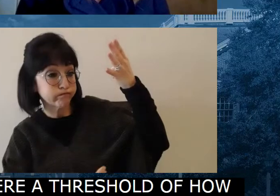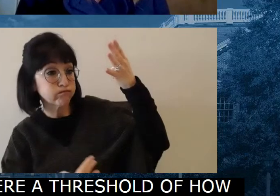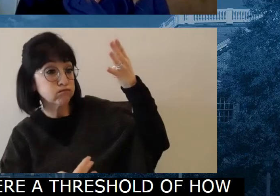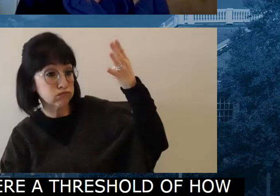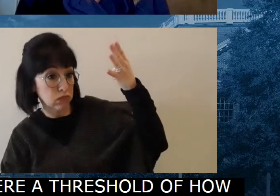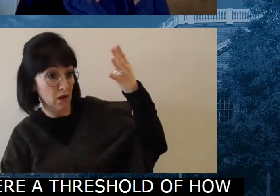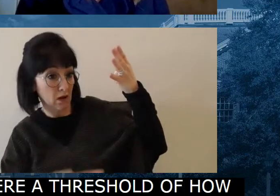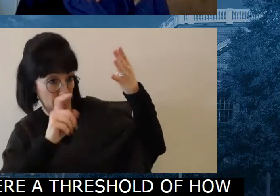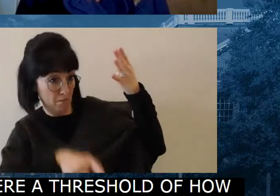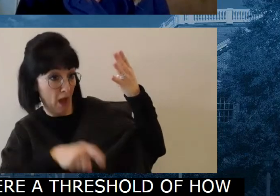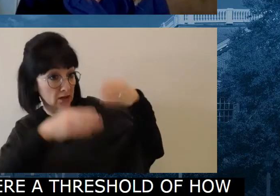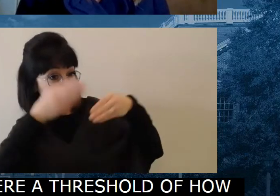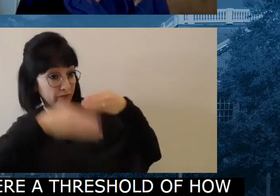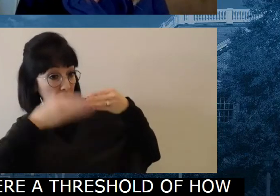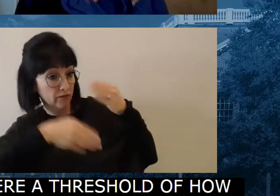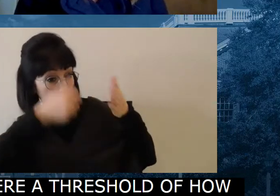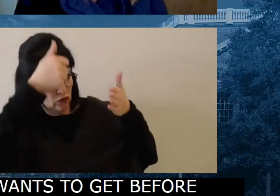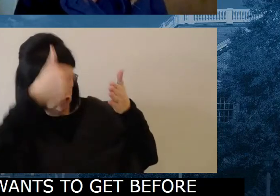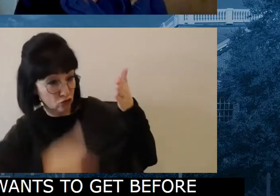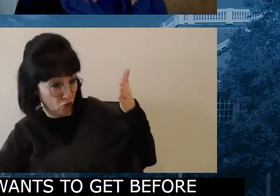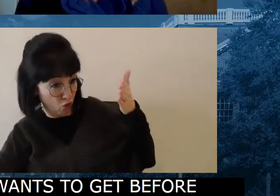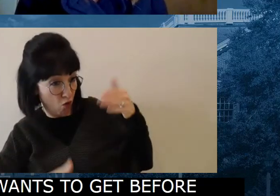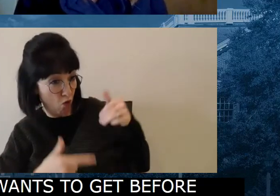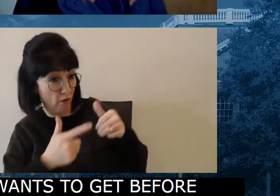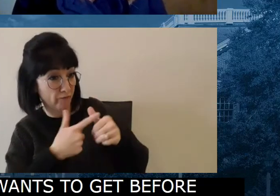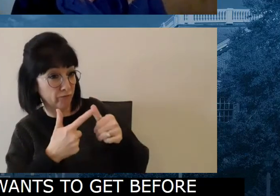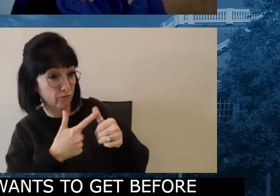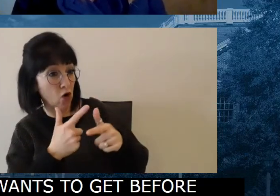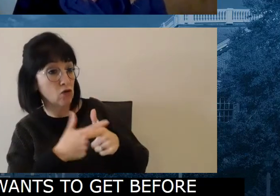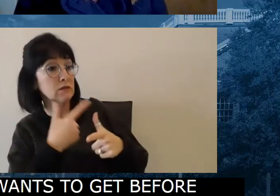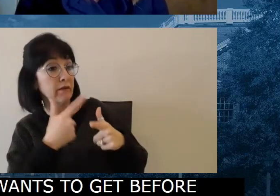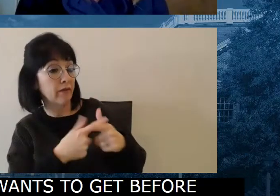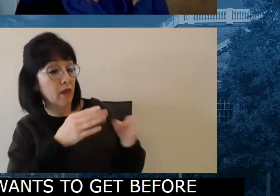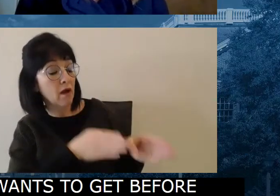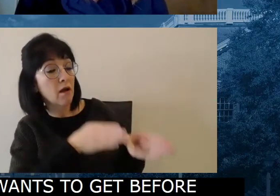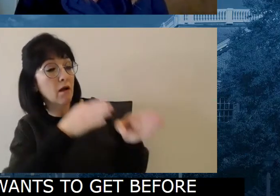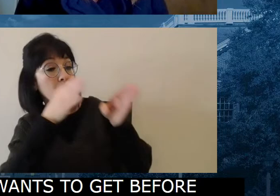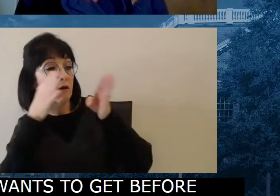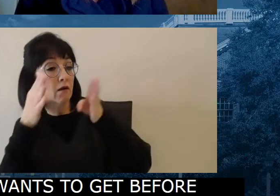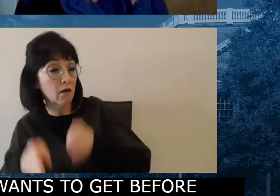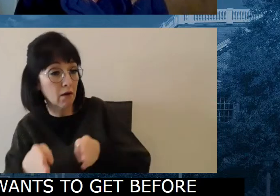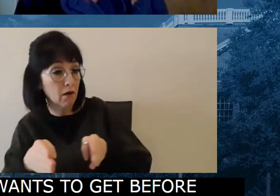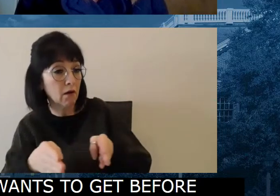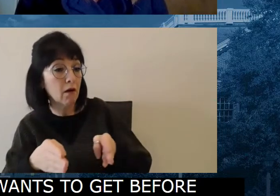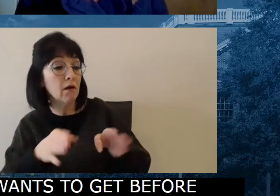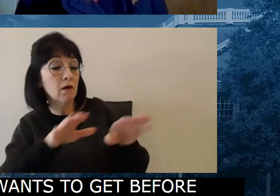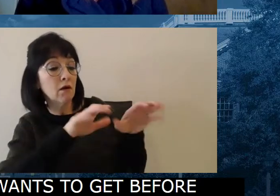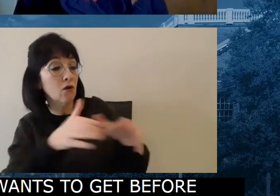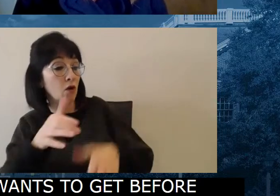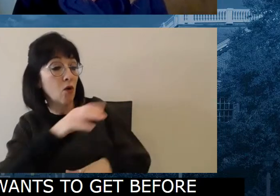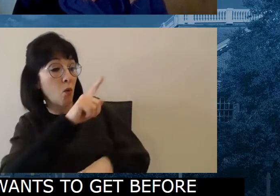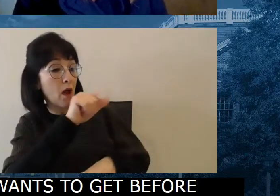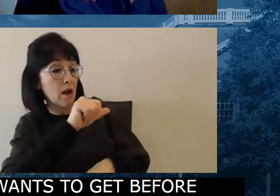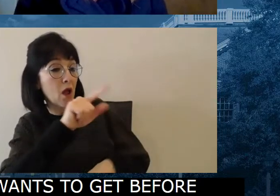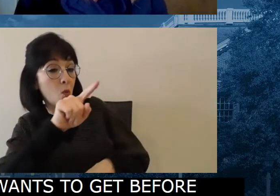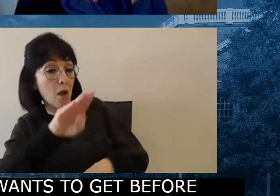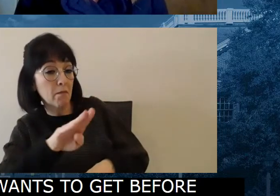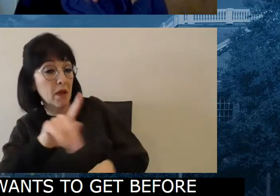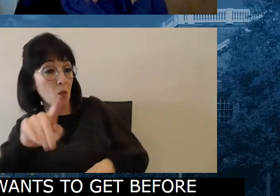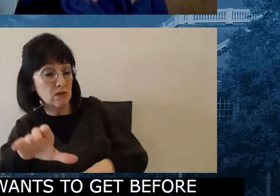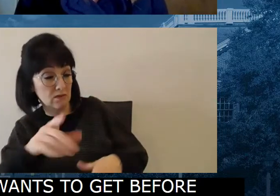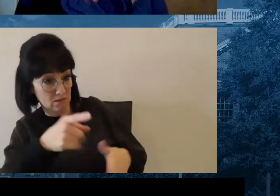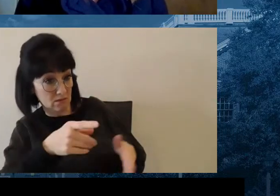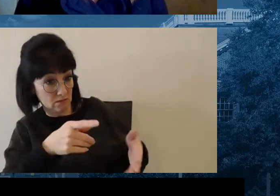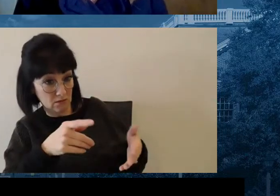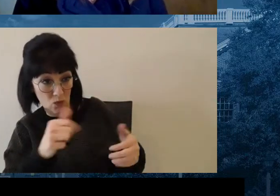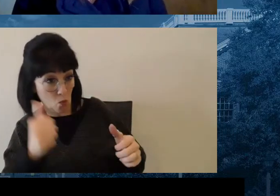plan? Yeah, I'll let Dr. Rattay take a shot at this too, but this is just to say that this